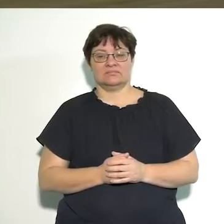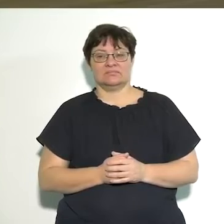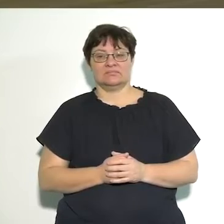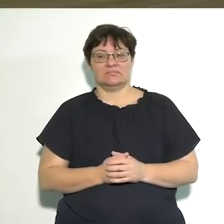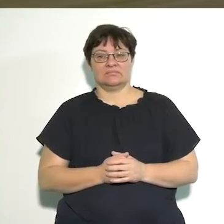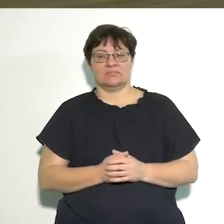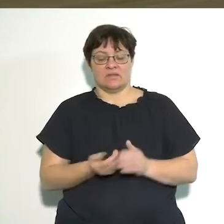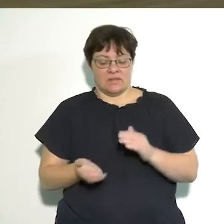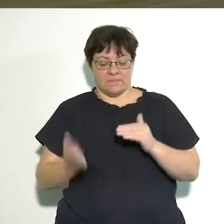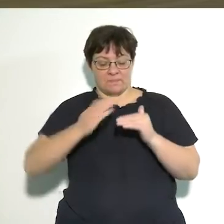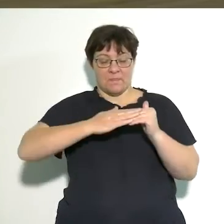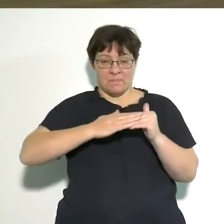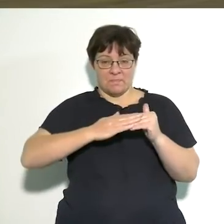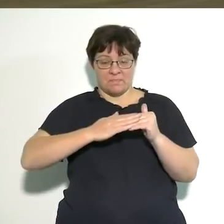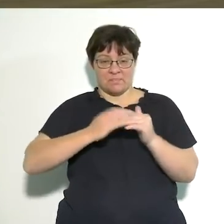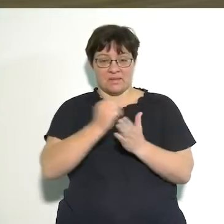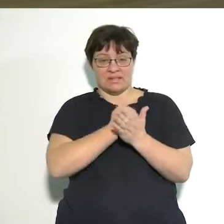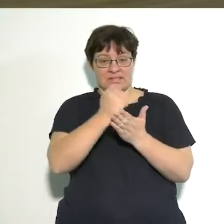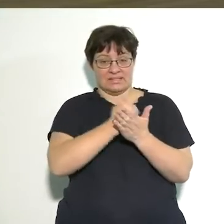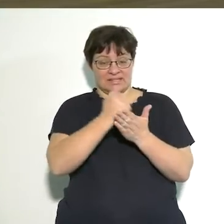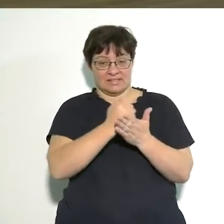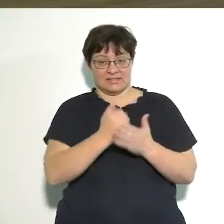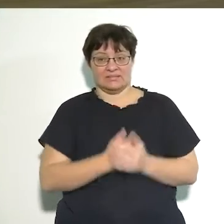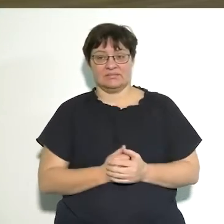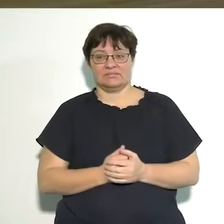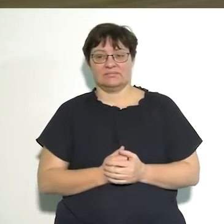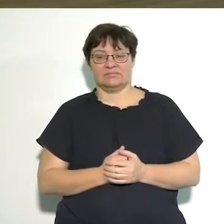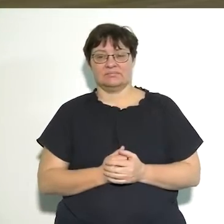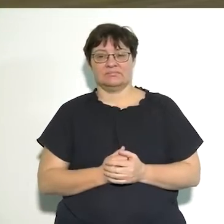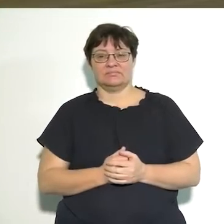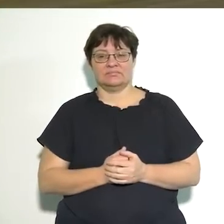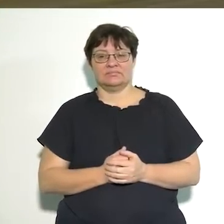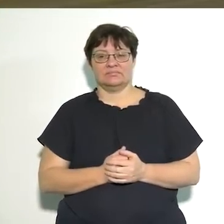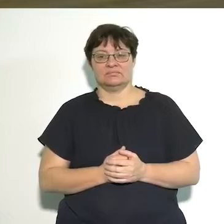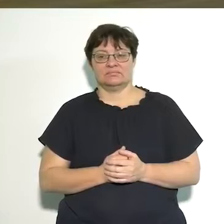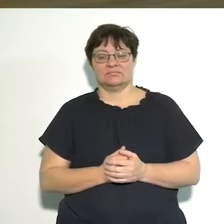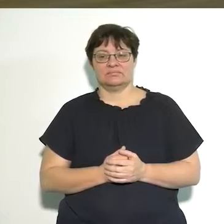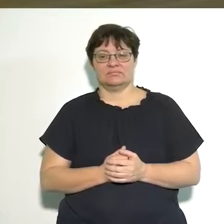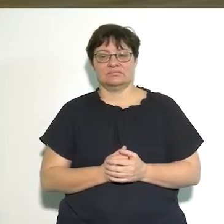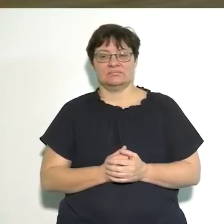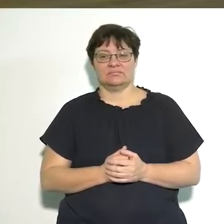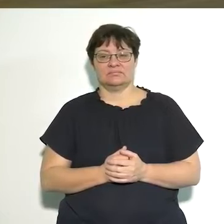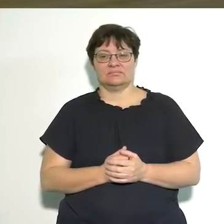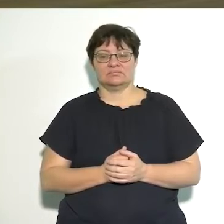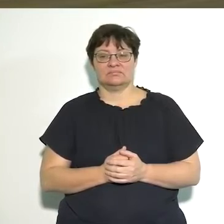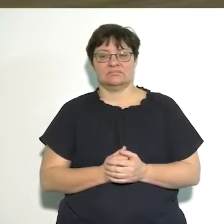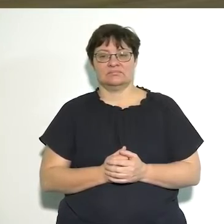fold your paper and then stick the fold over the last